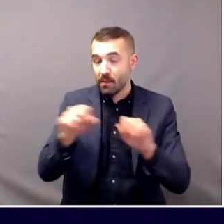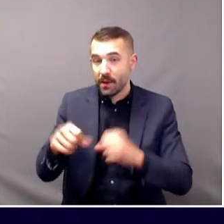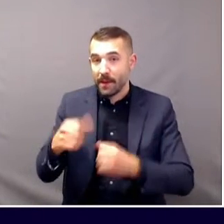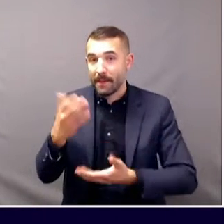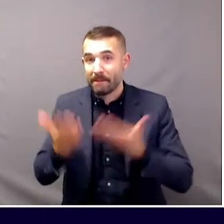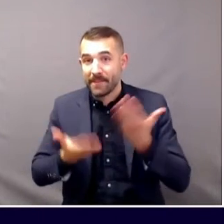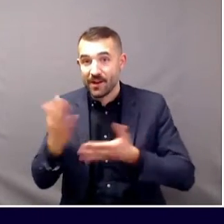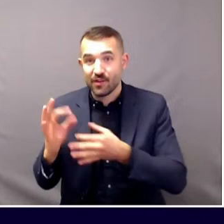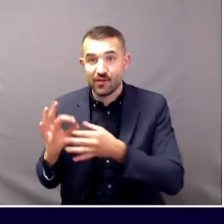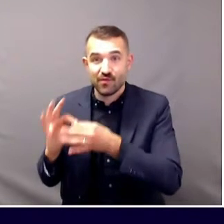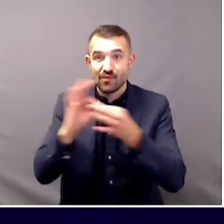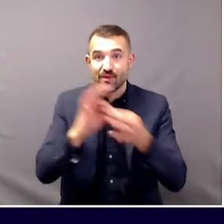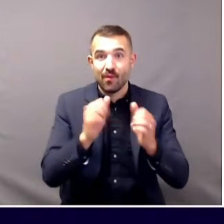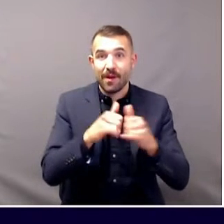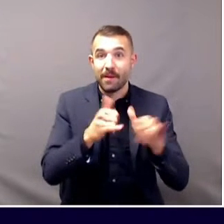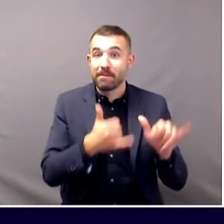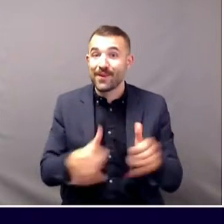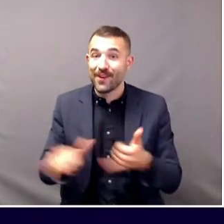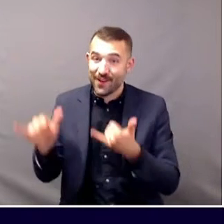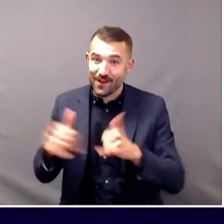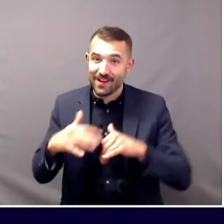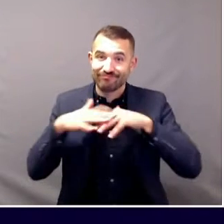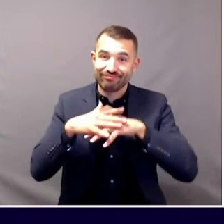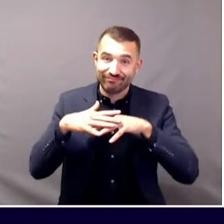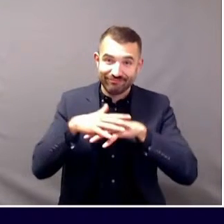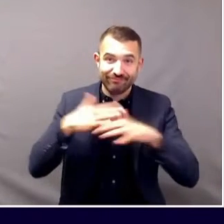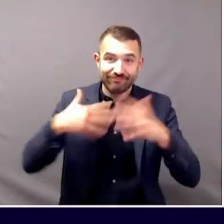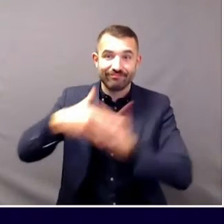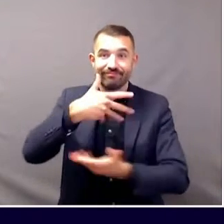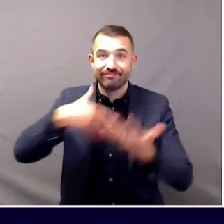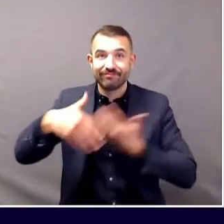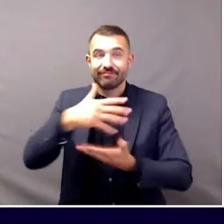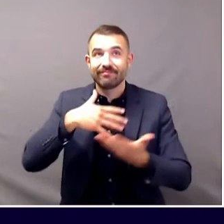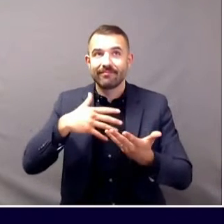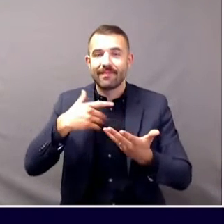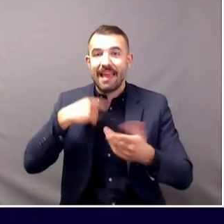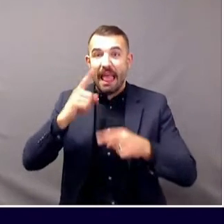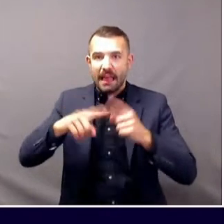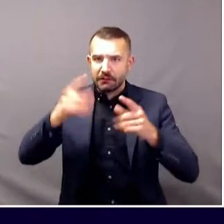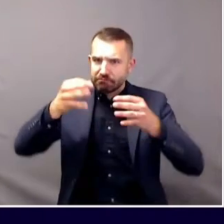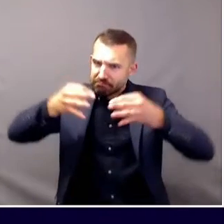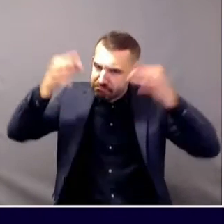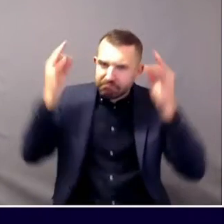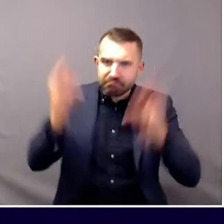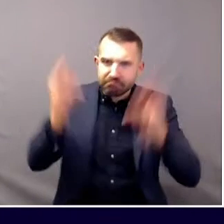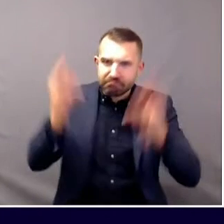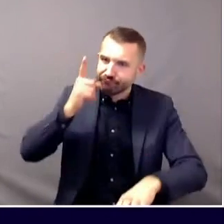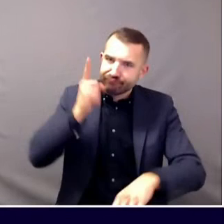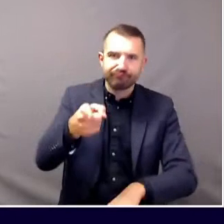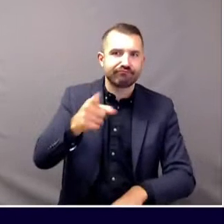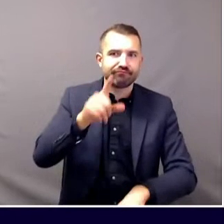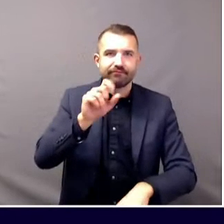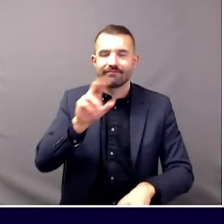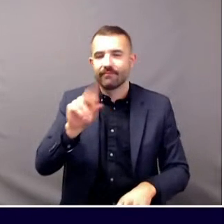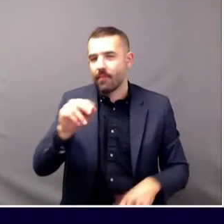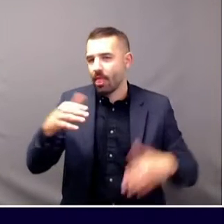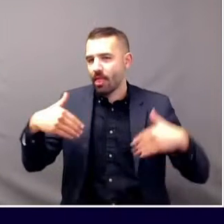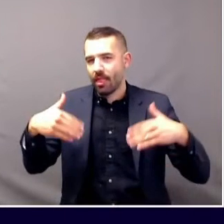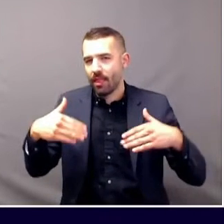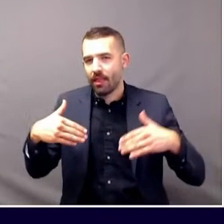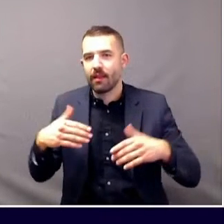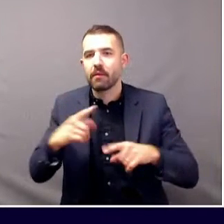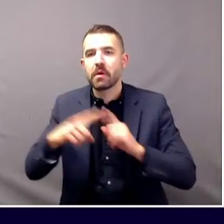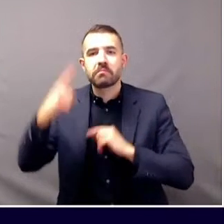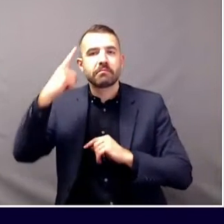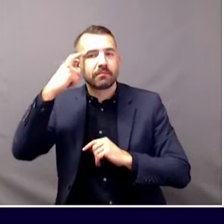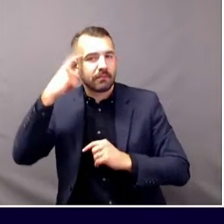I can't say that with definition yet, but that is a concern and a hypothesis that we are investigating more closely.